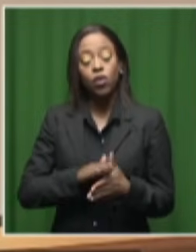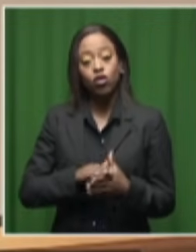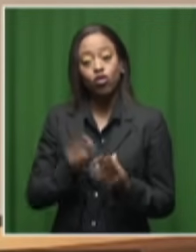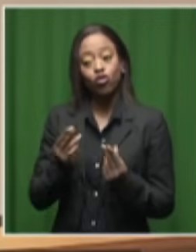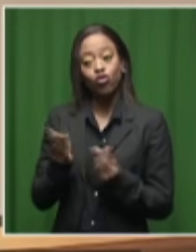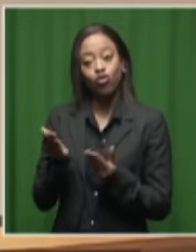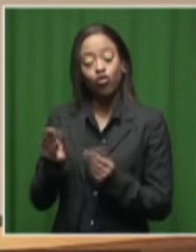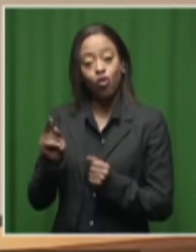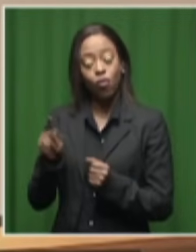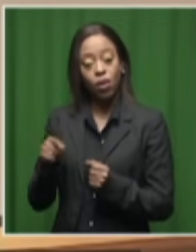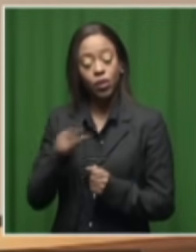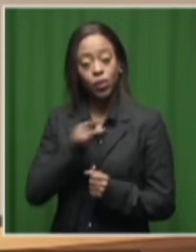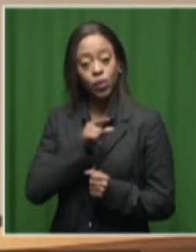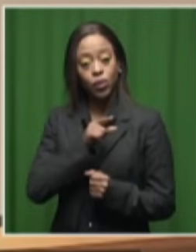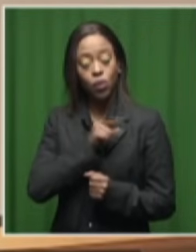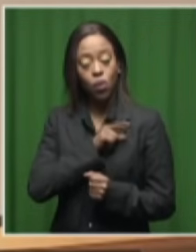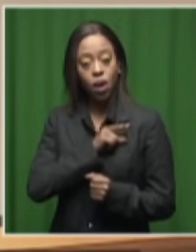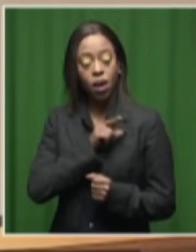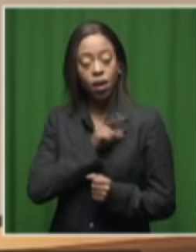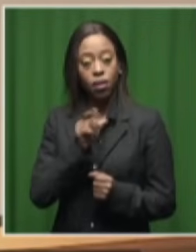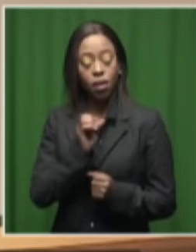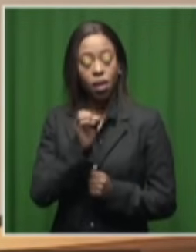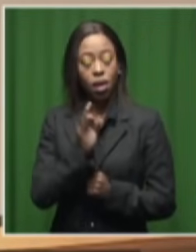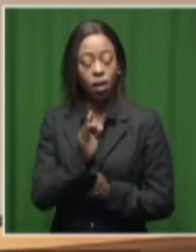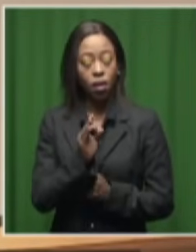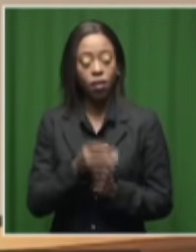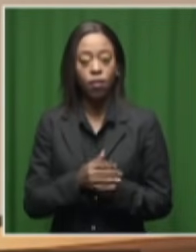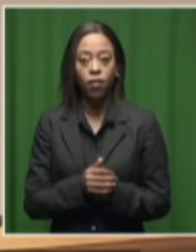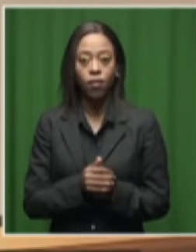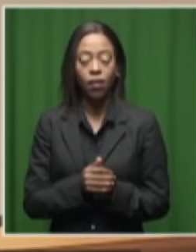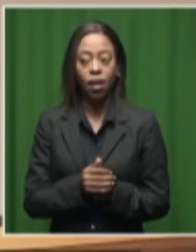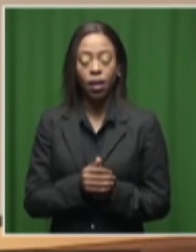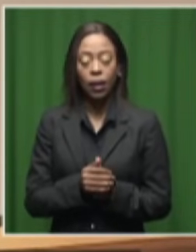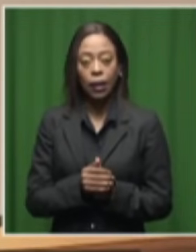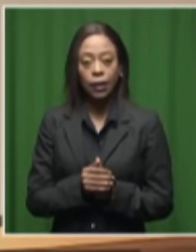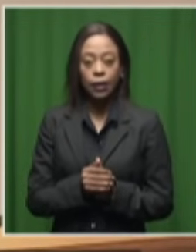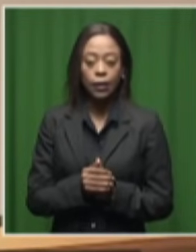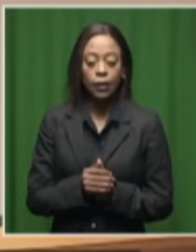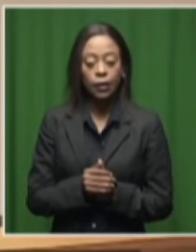Two things. If at the rate at which the